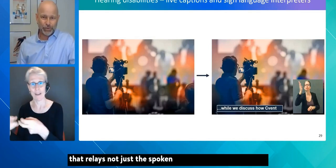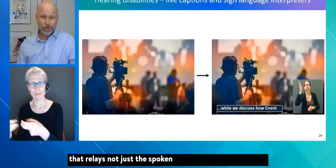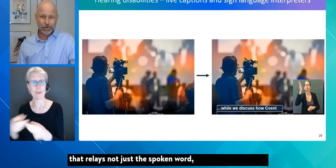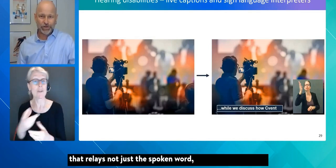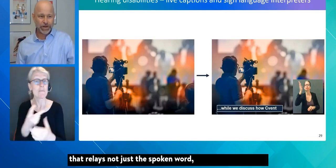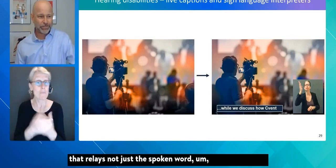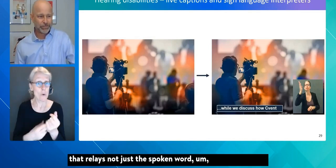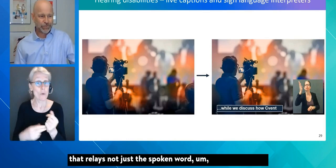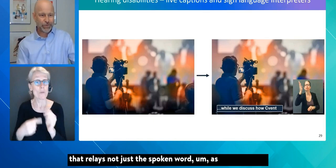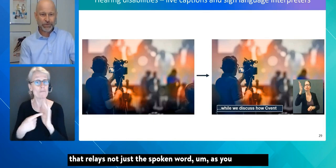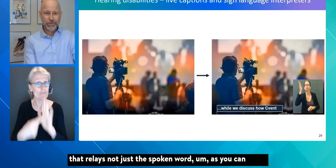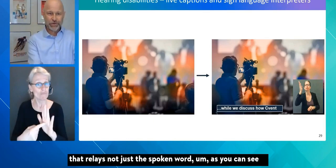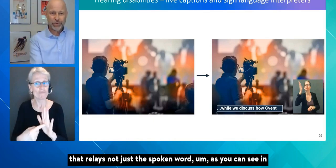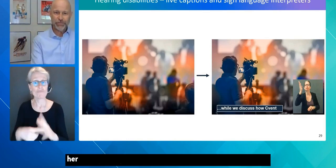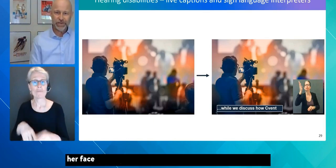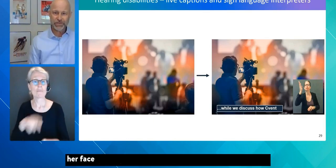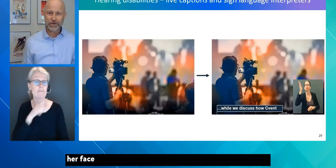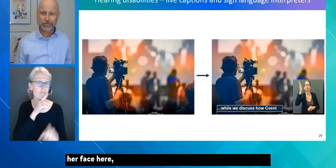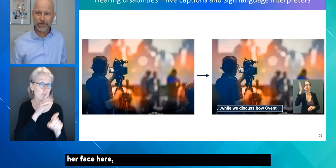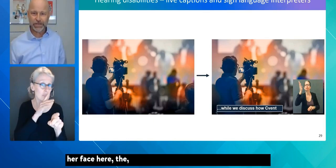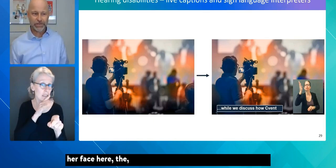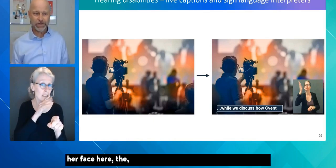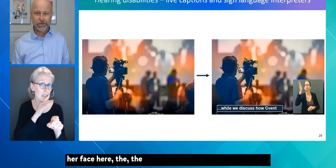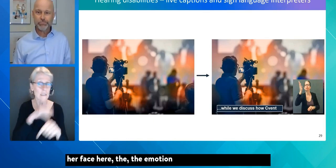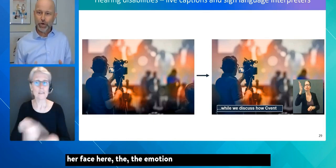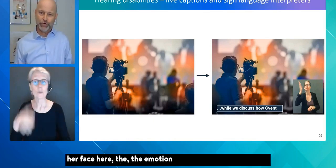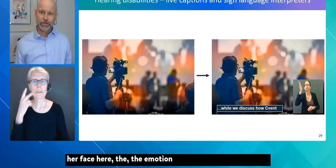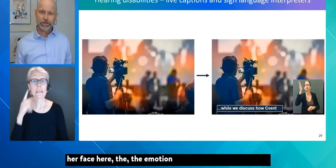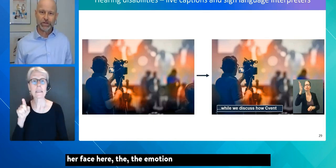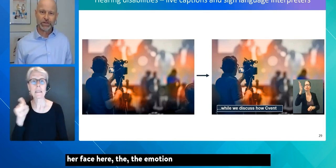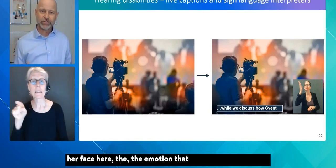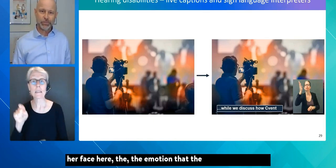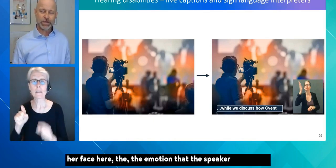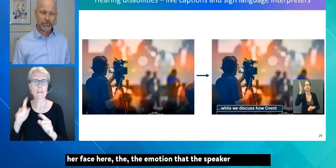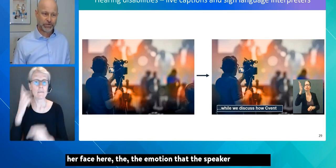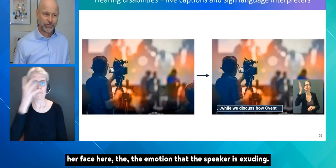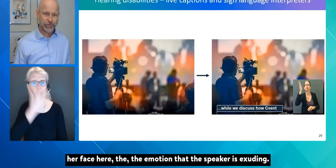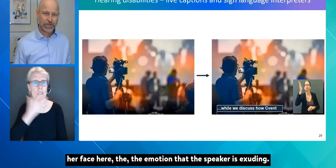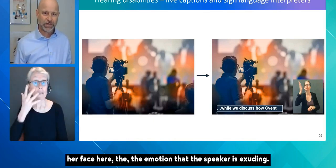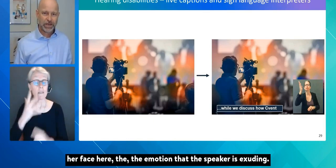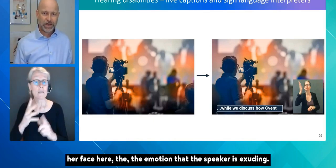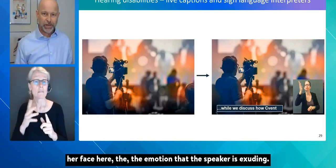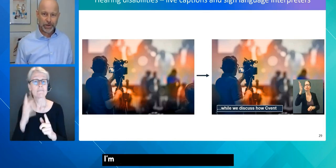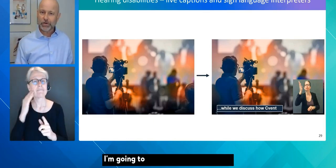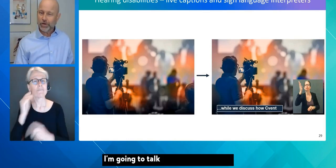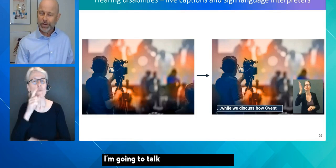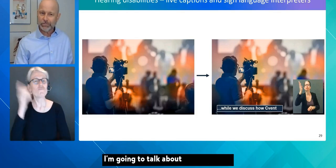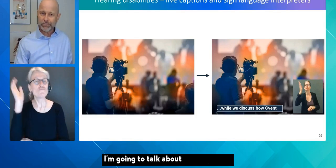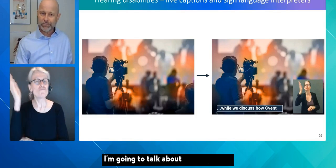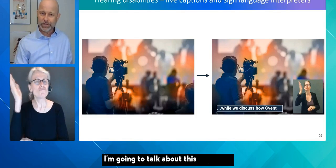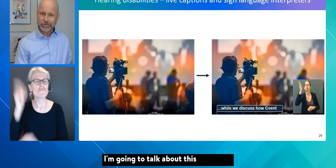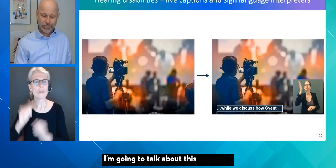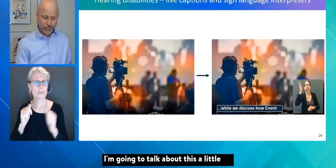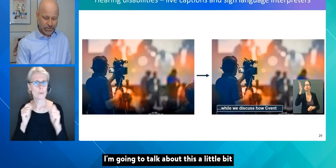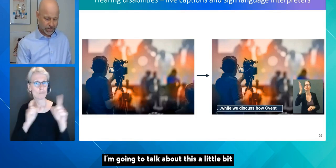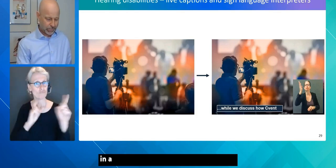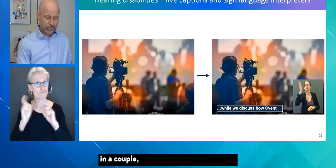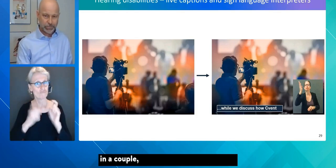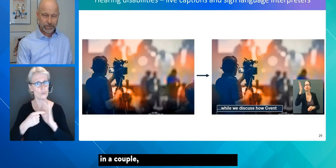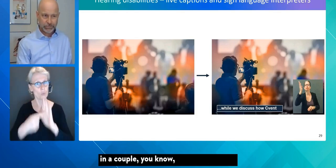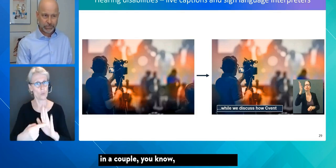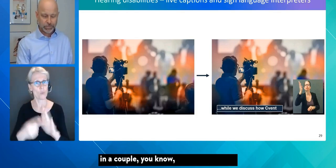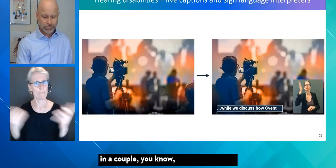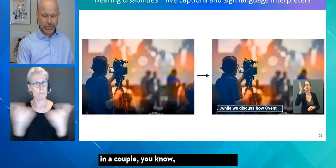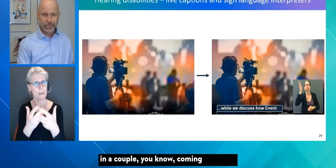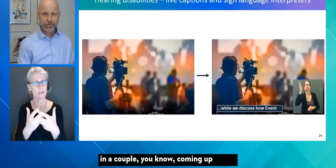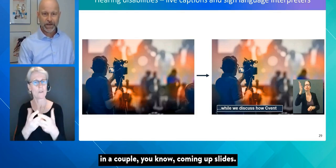just the spoken word, as you can see on her face here, the emotion that the speaker is exuding. I'm going to talk about this a little bit in a